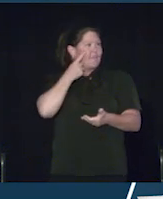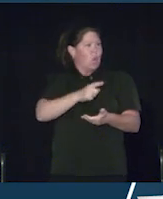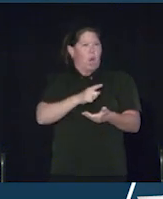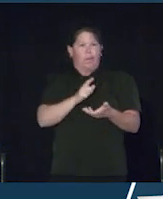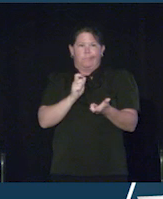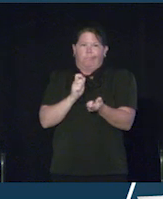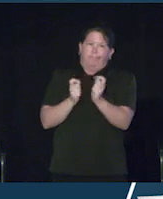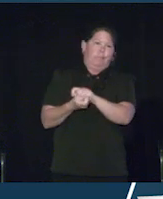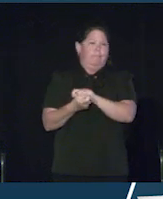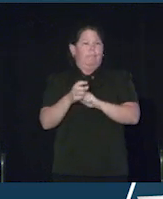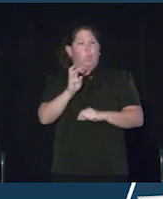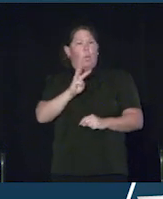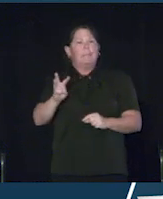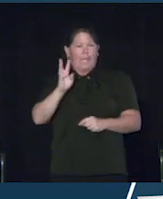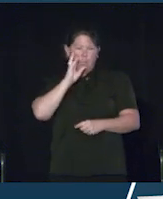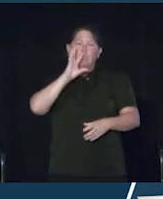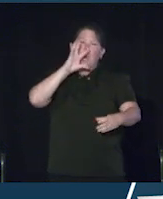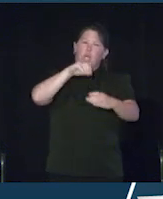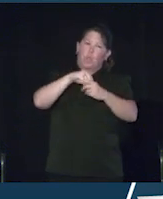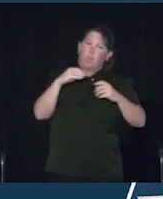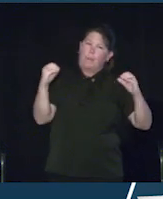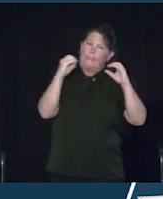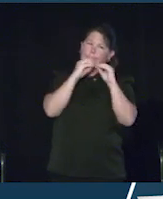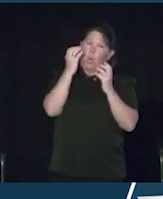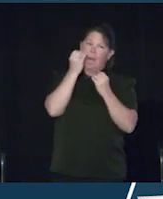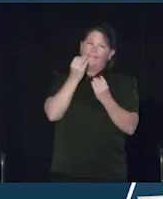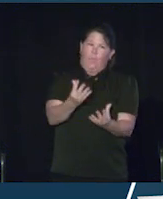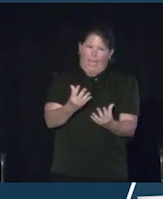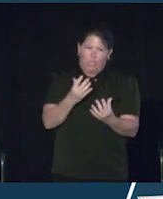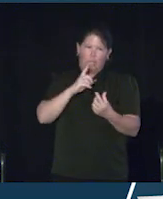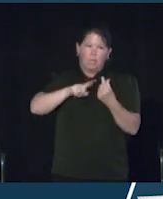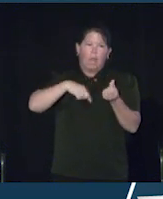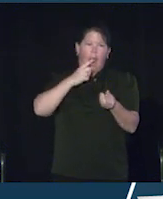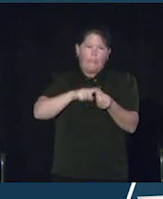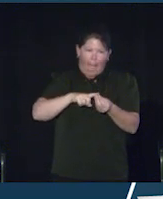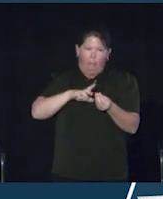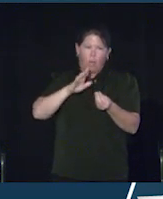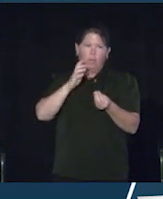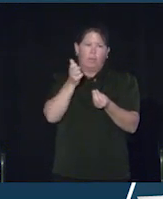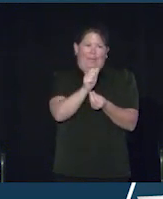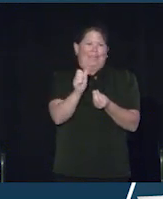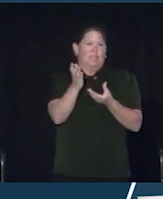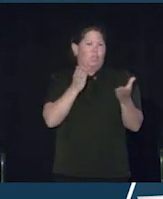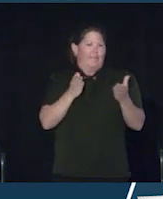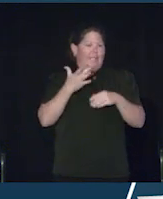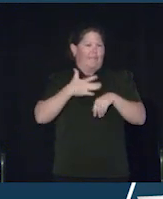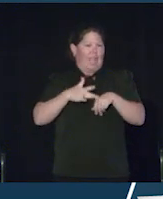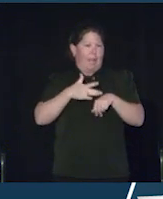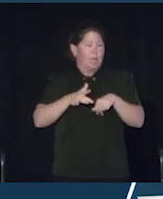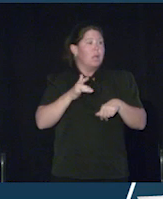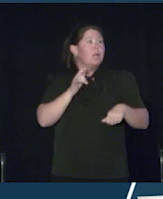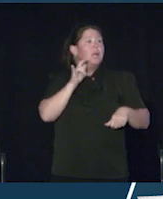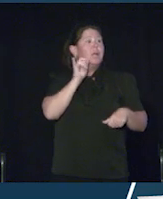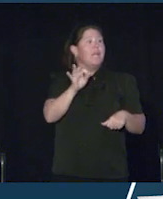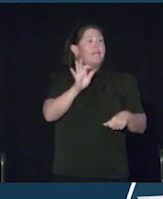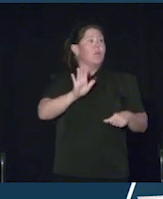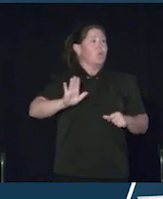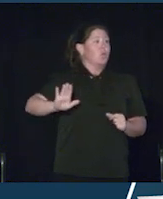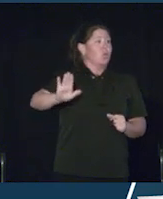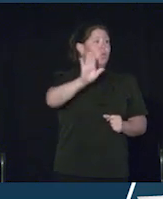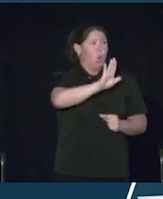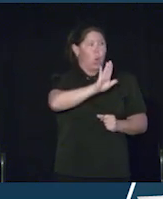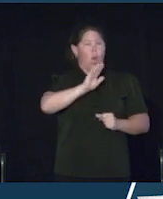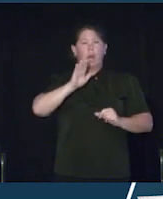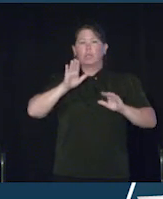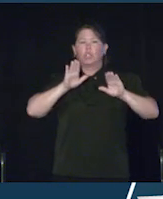And that will include more information about services that are available. If your child is receiving